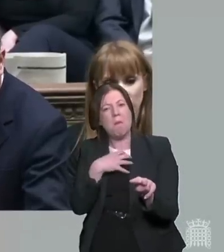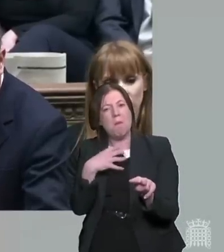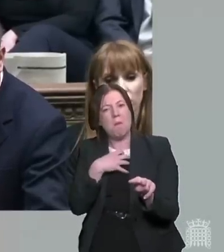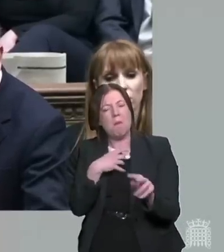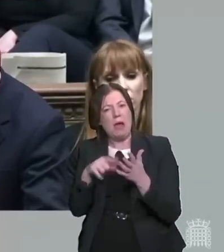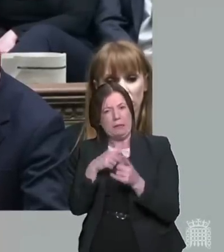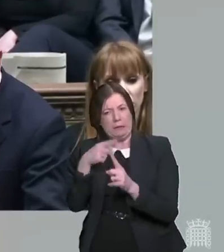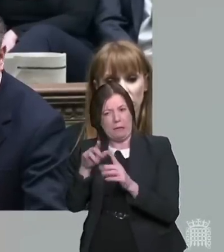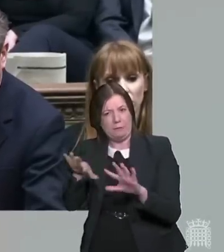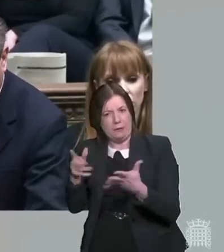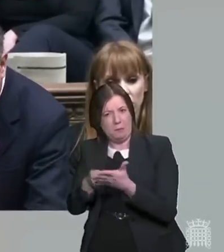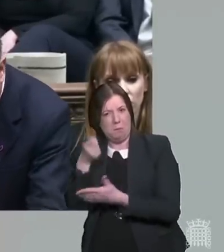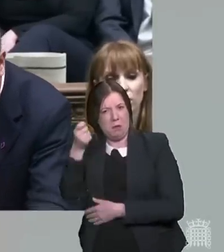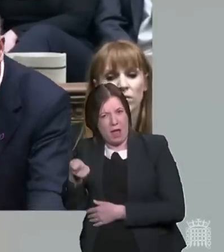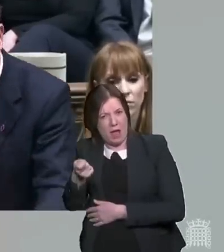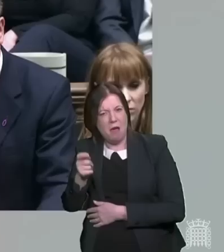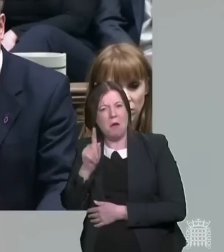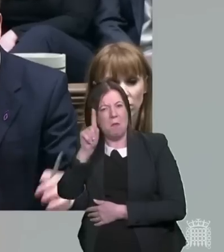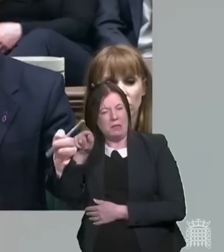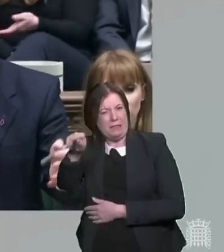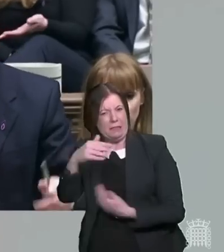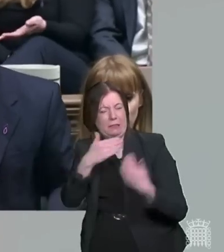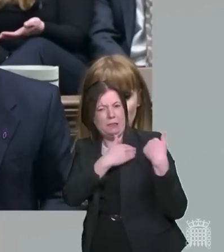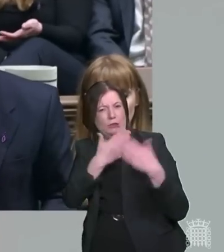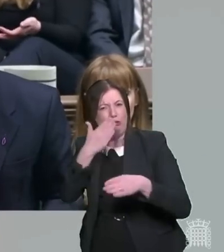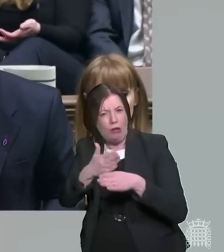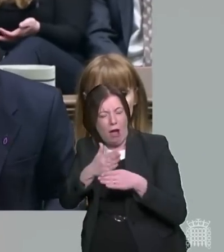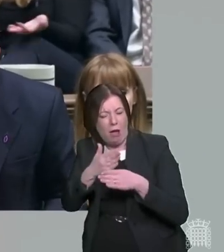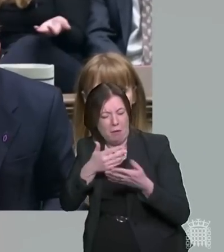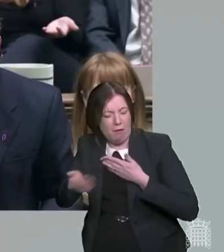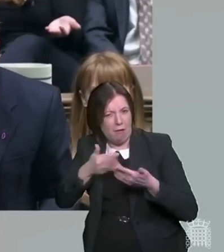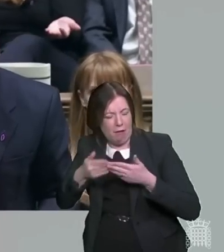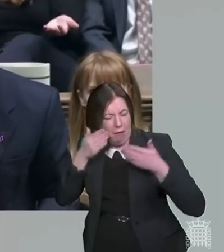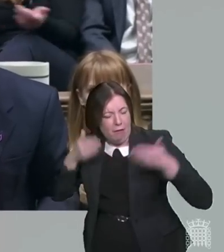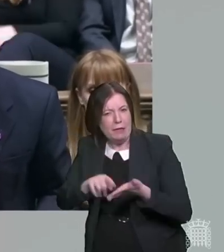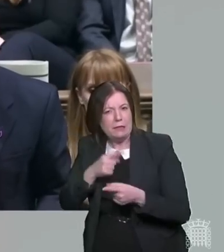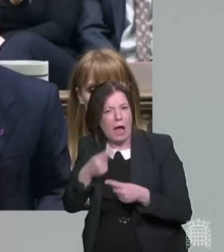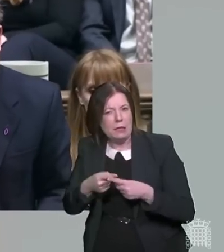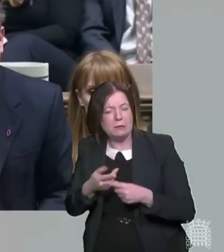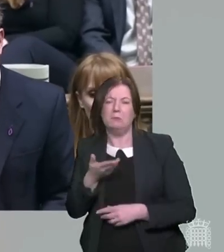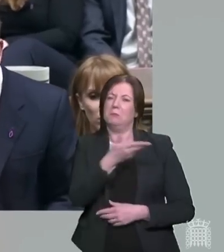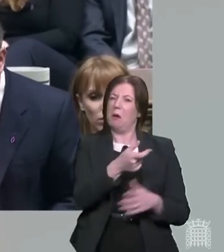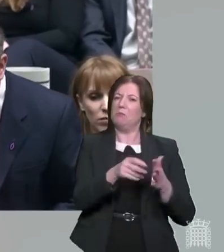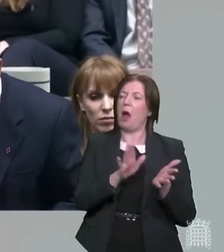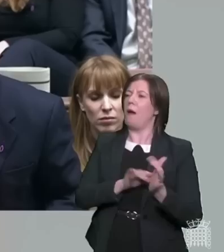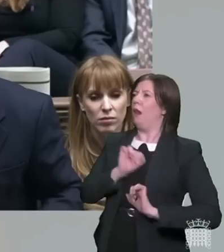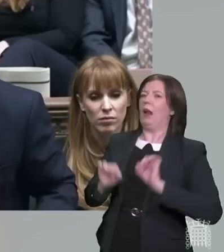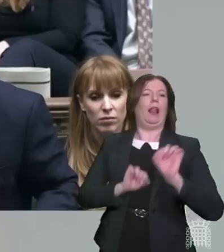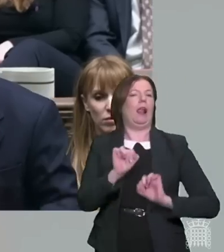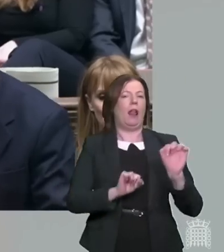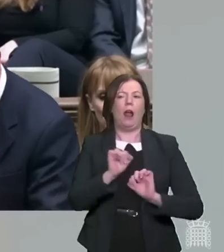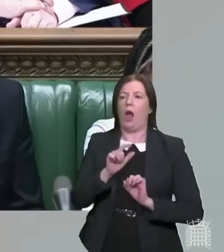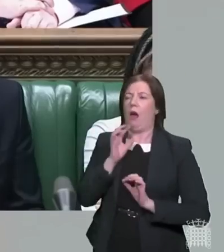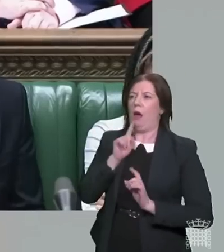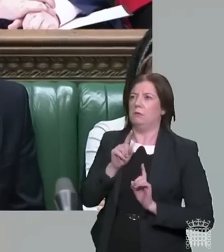avoid tax can't also be in charge of tax. Yet, for some reason, the Prime Minister can't bring himself to say that or even acknowledge the